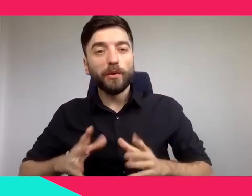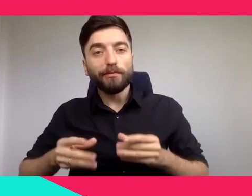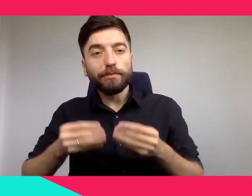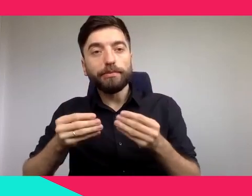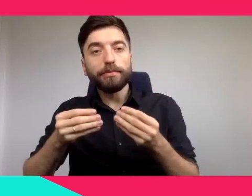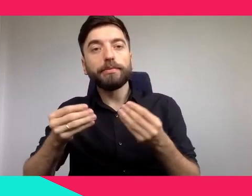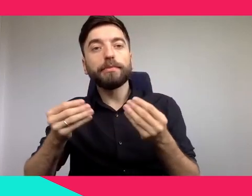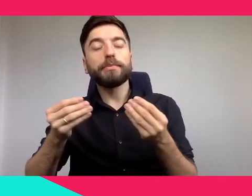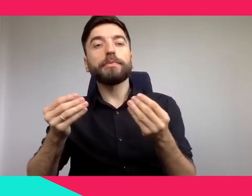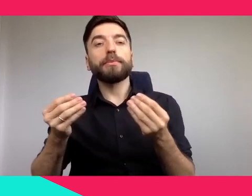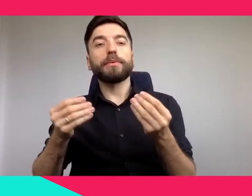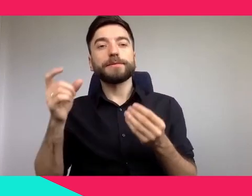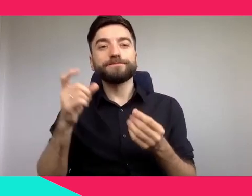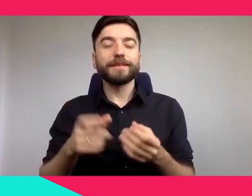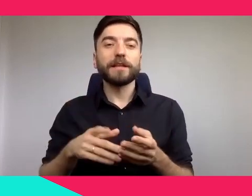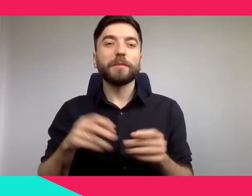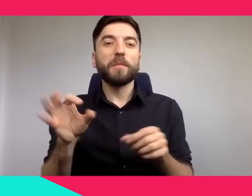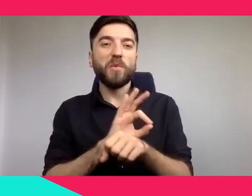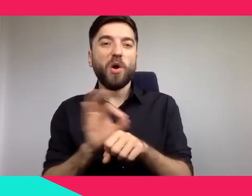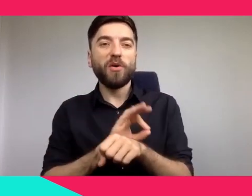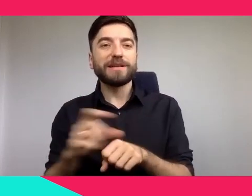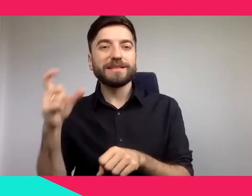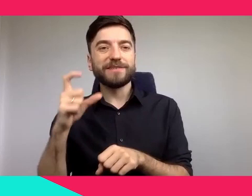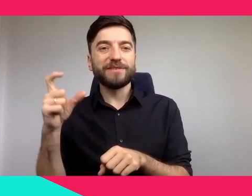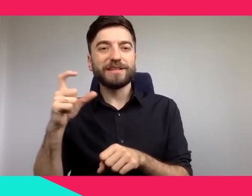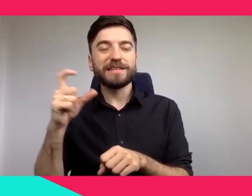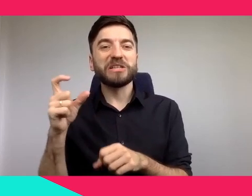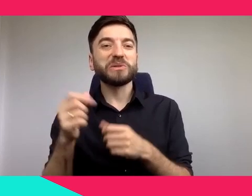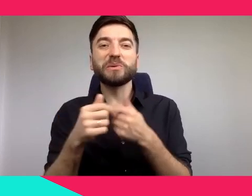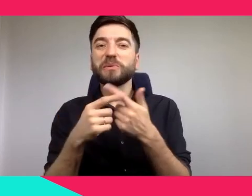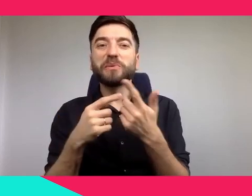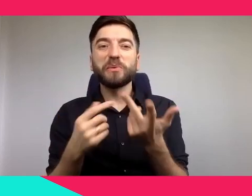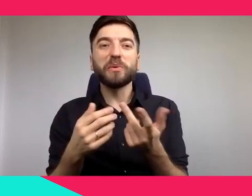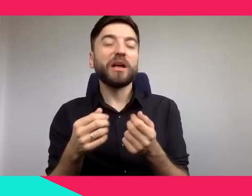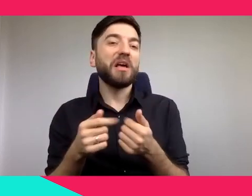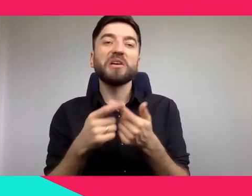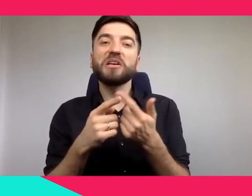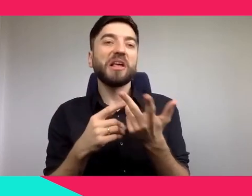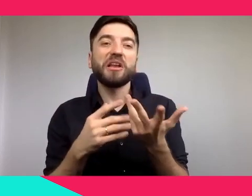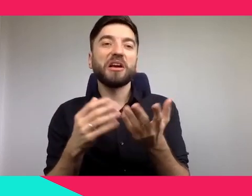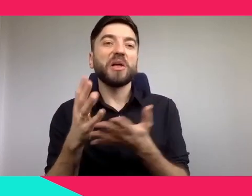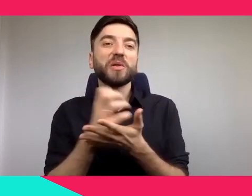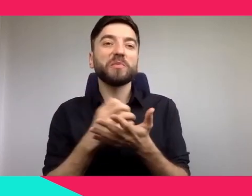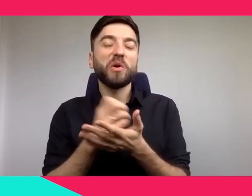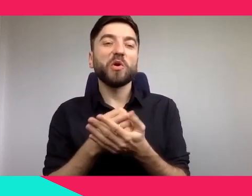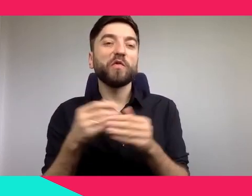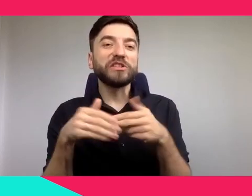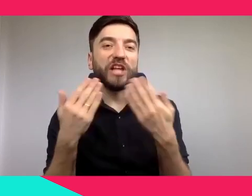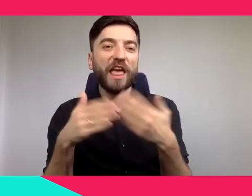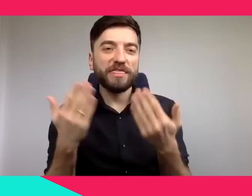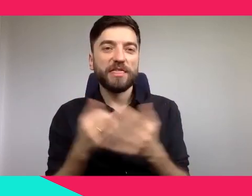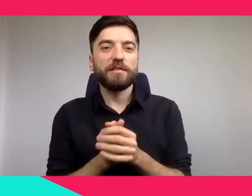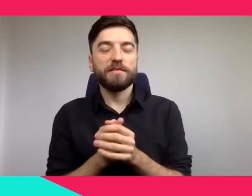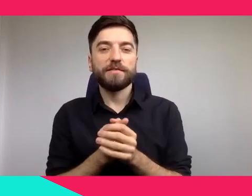year. And put them online in this very curated environment, always being afraid that someone would steal our